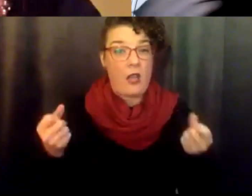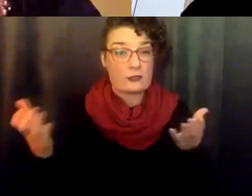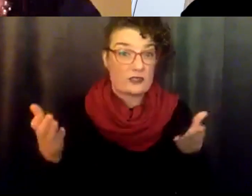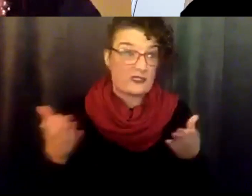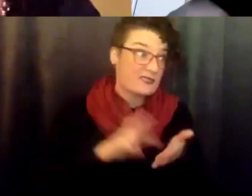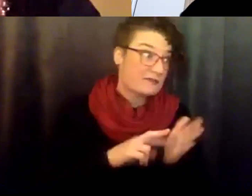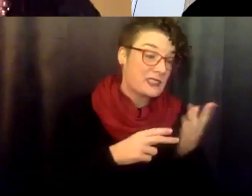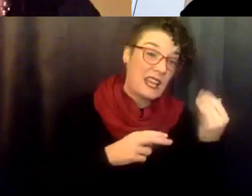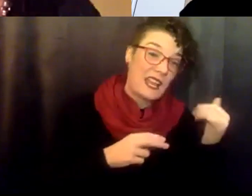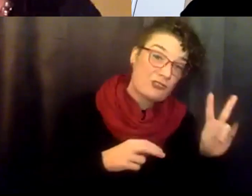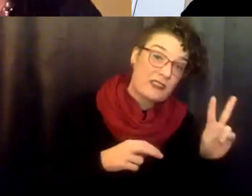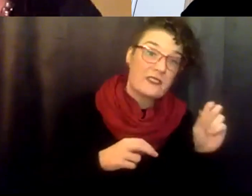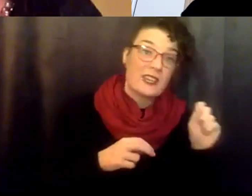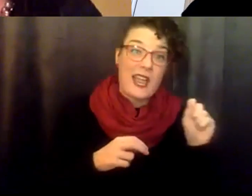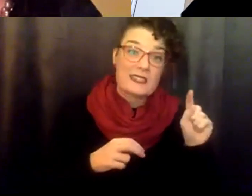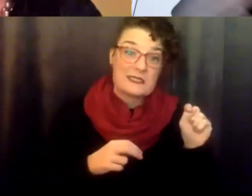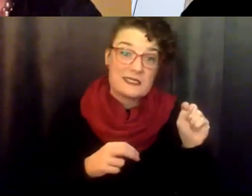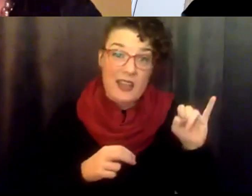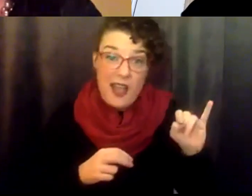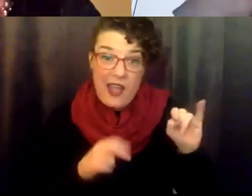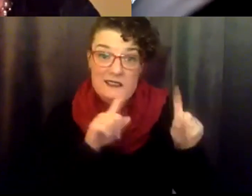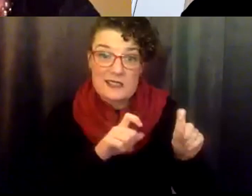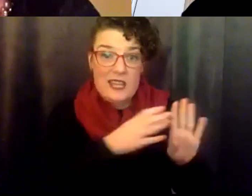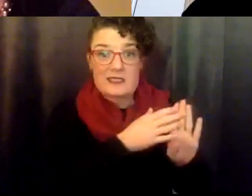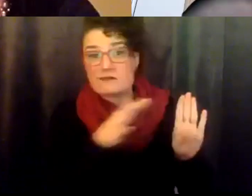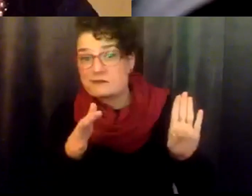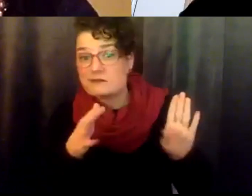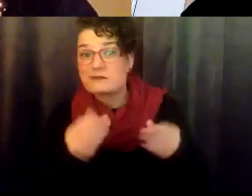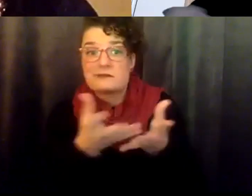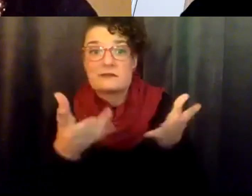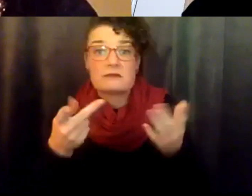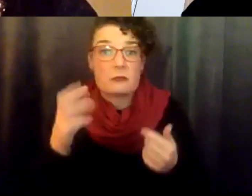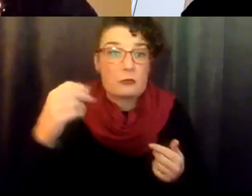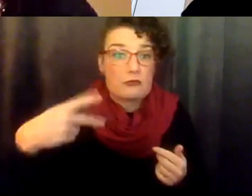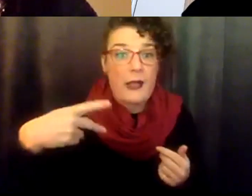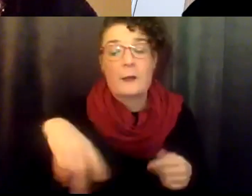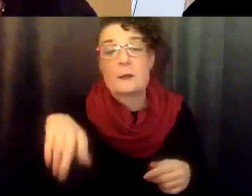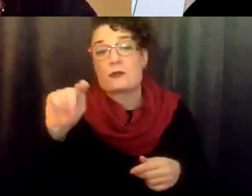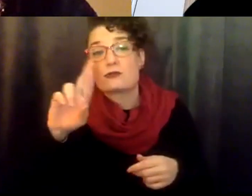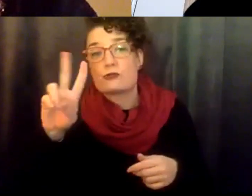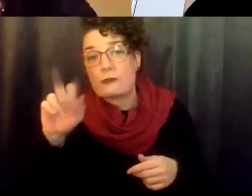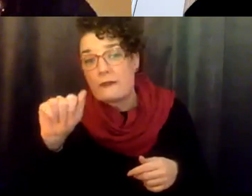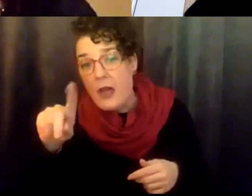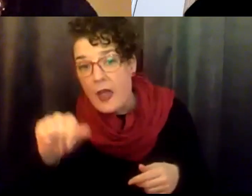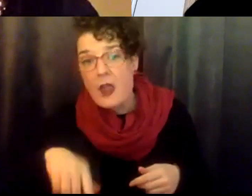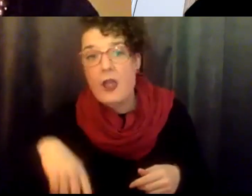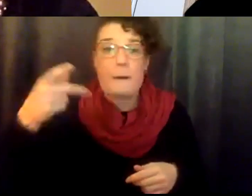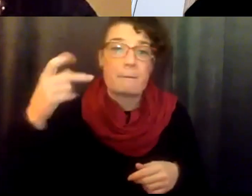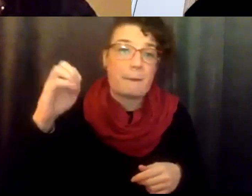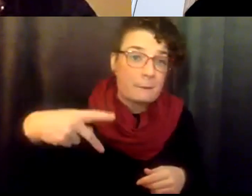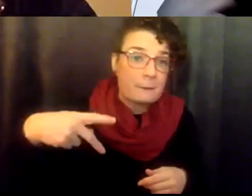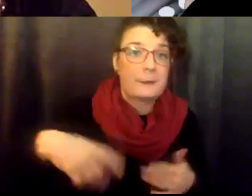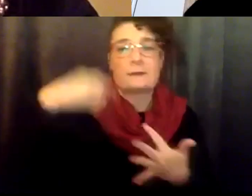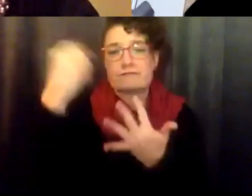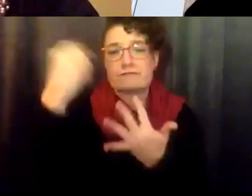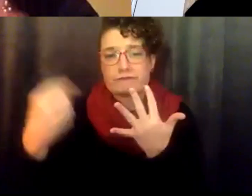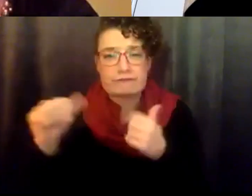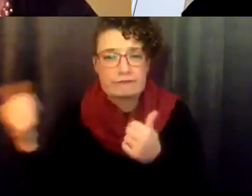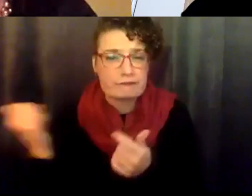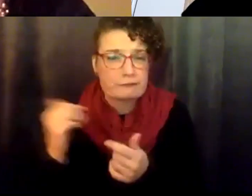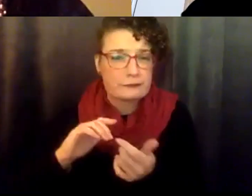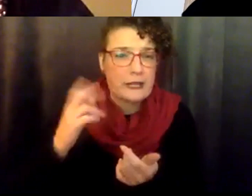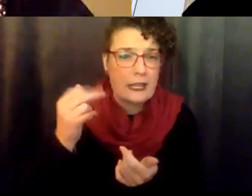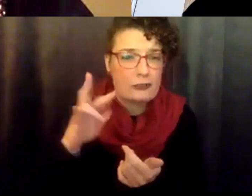tests, STI tests. We help people get PrEP, Truvada, PEP. We help folks with, if there are trans